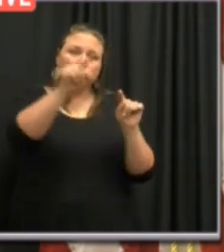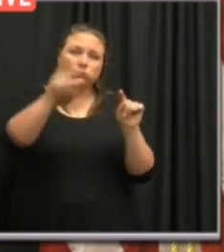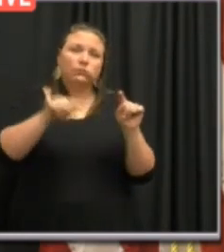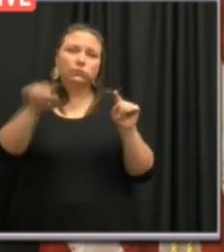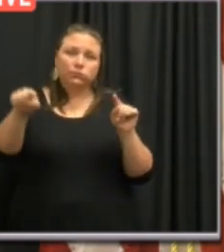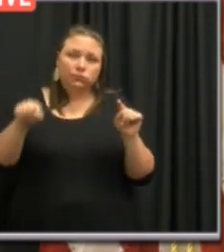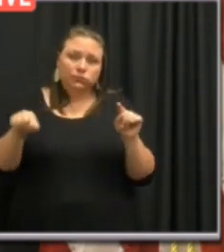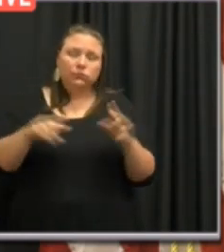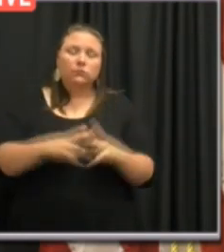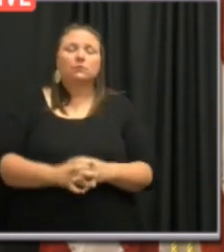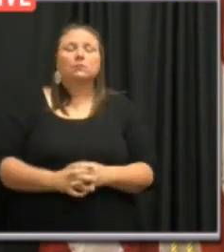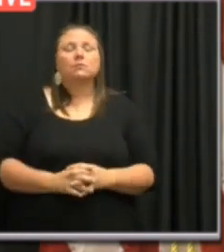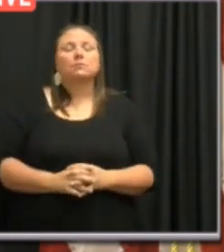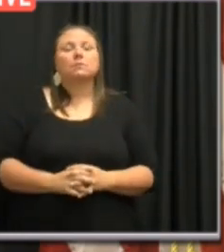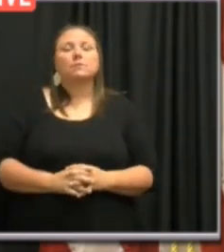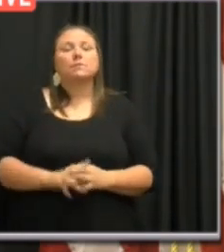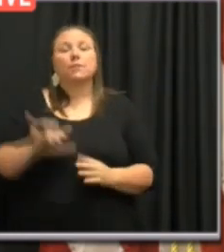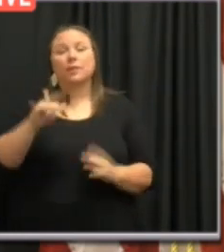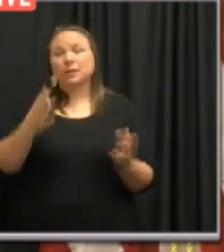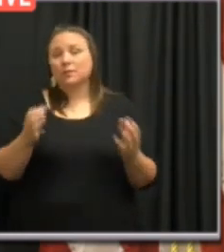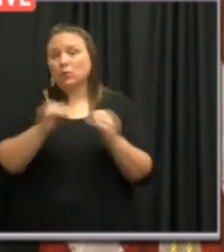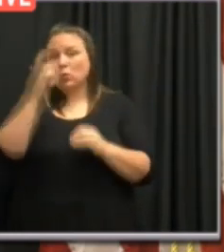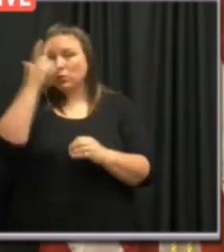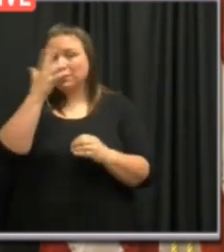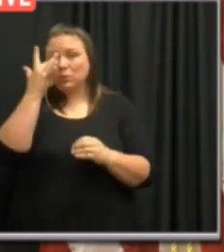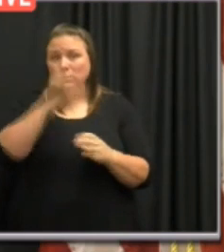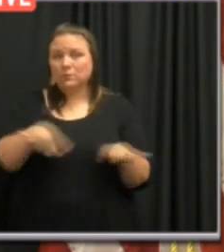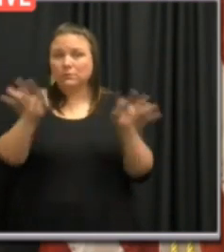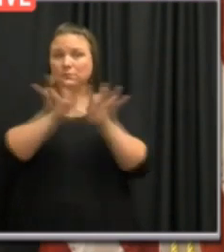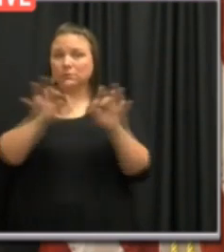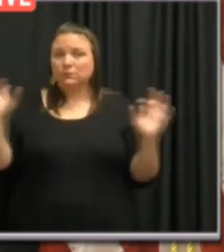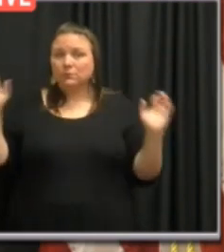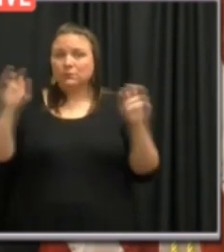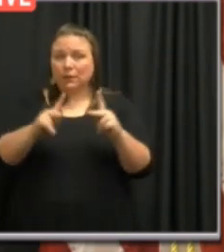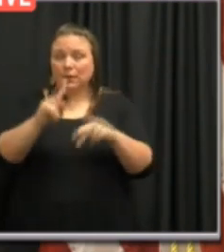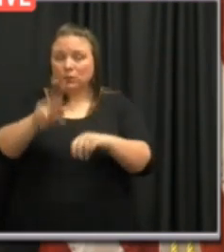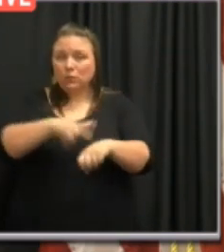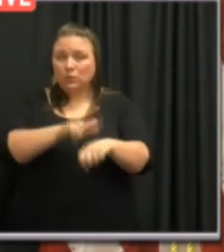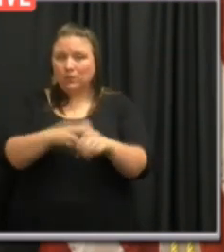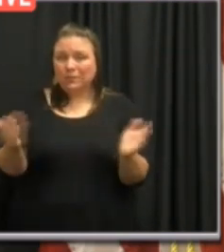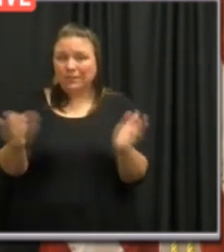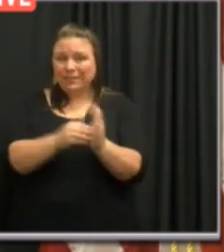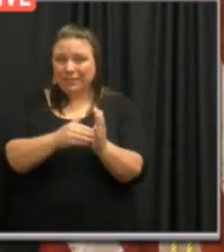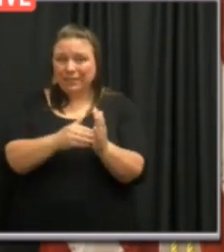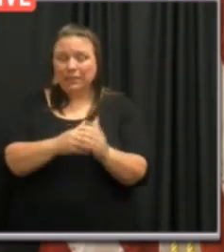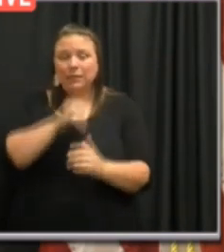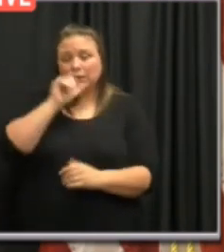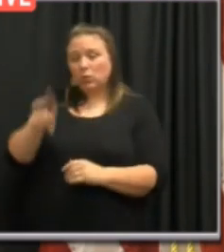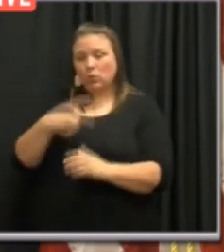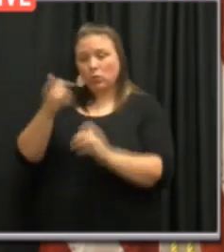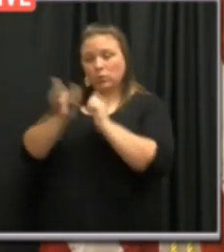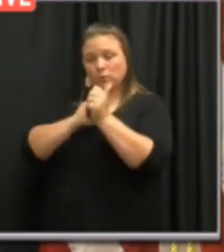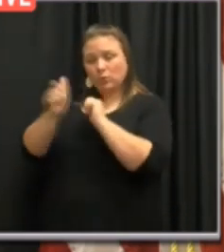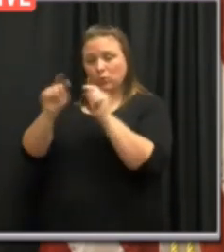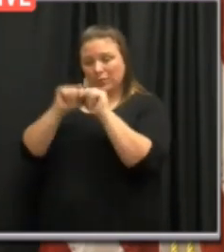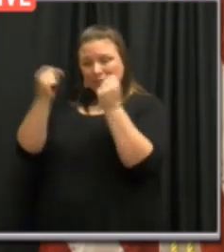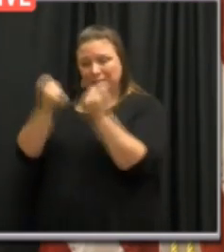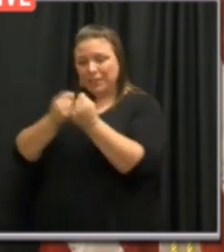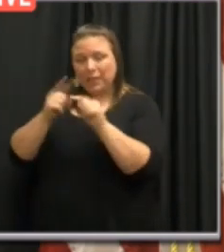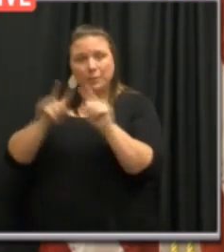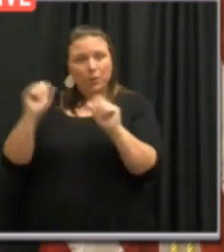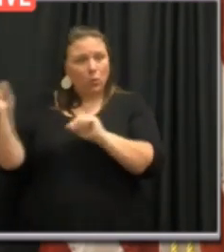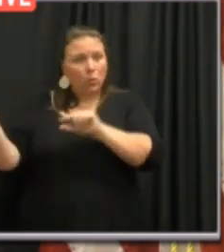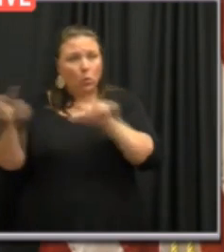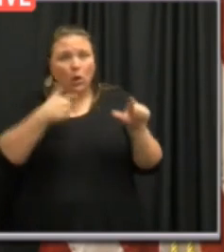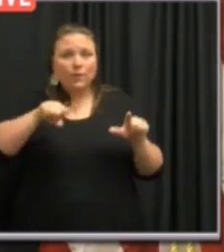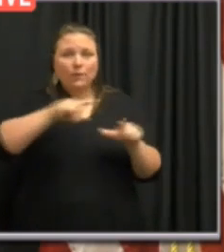All the more reason for us to get back to normal. And it's not just the sports teams, it is all of kind of